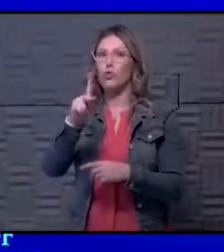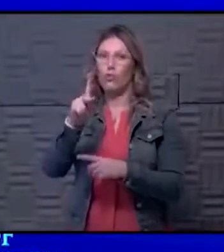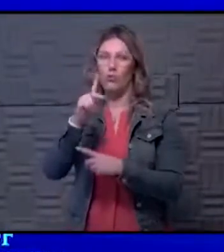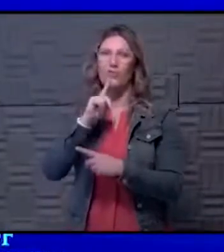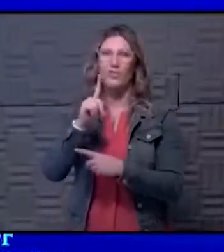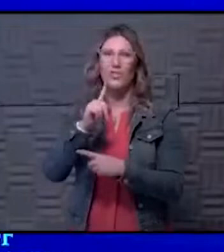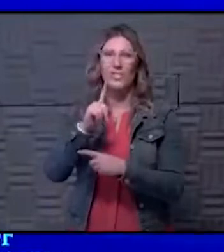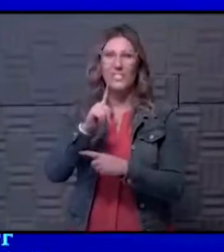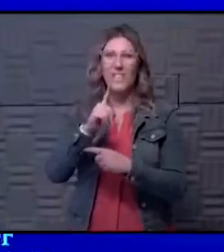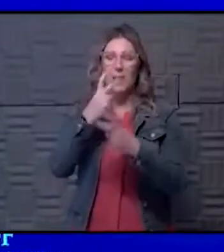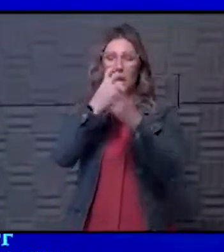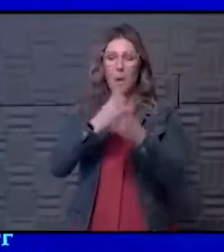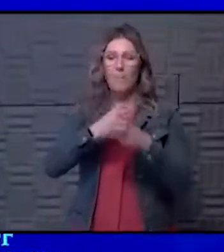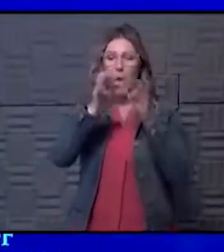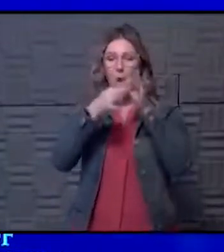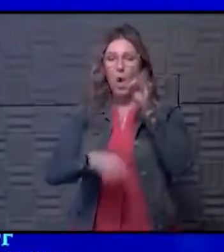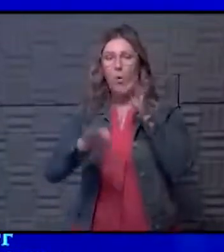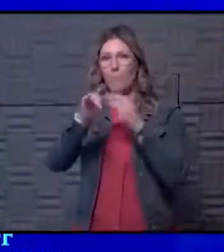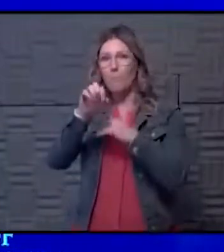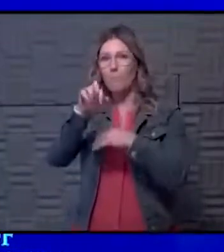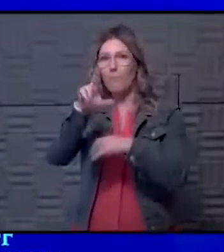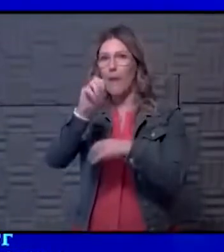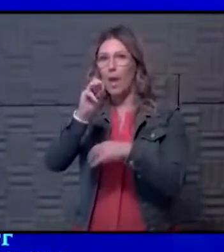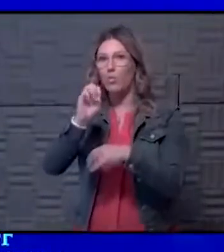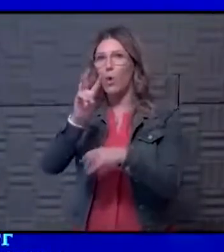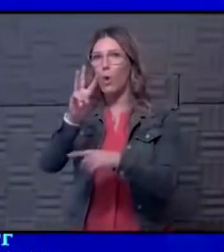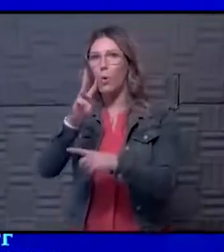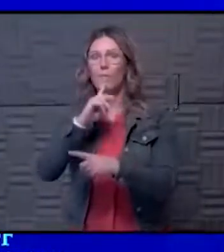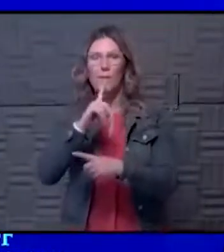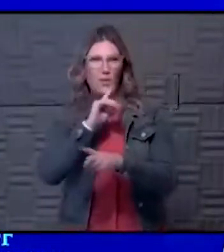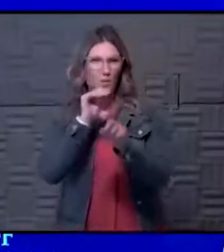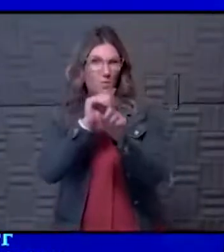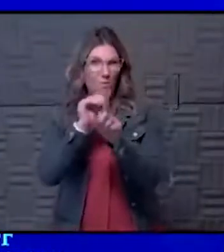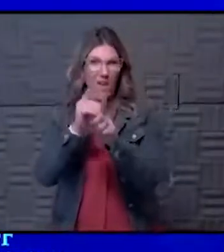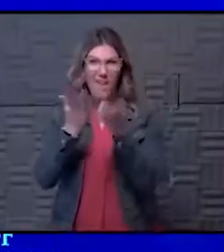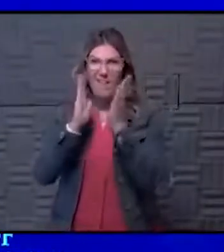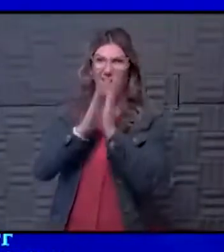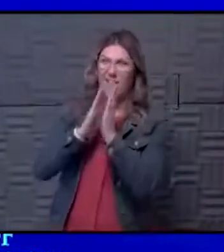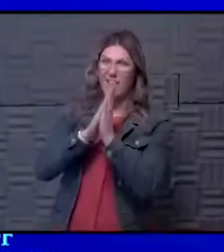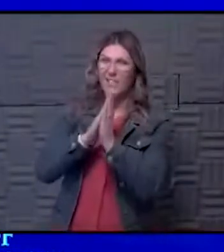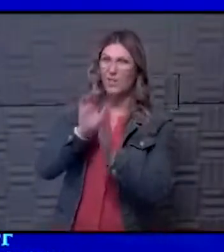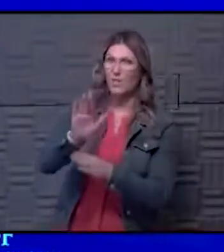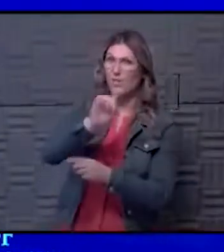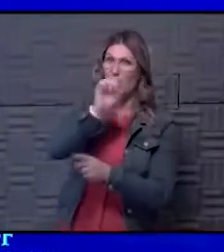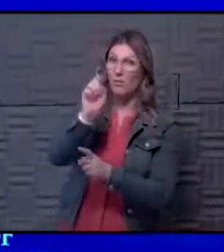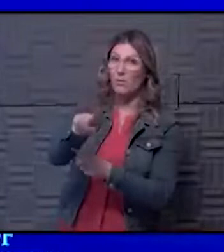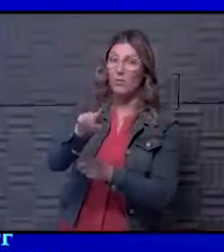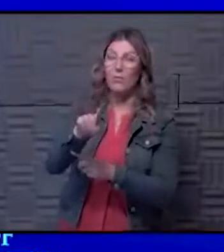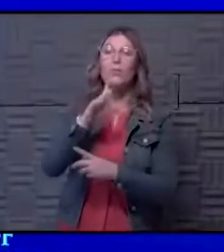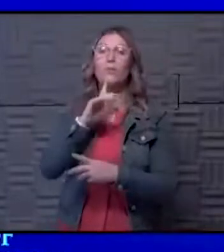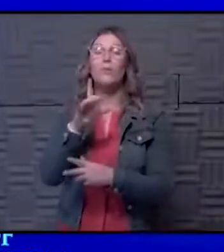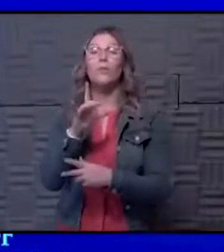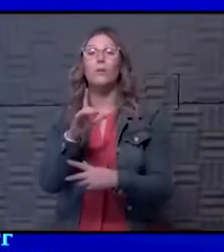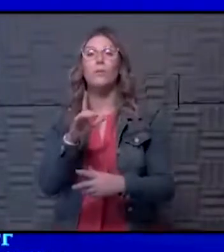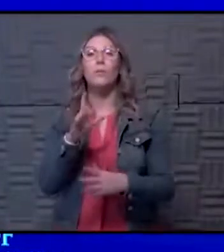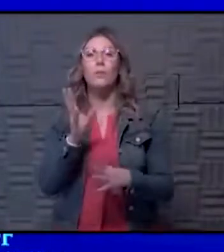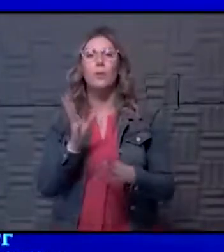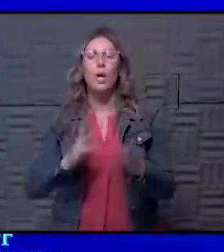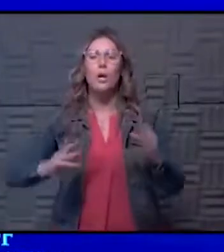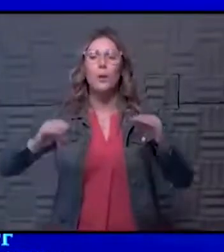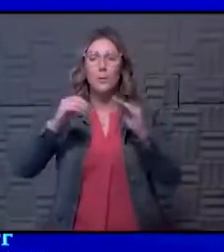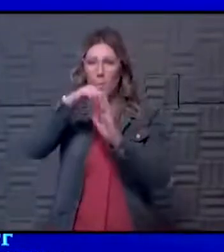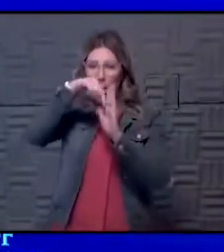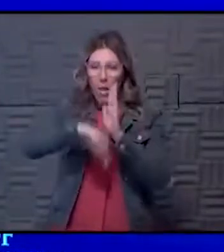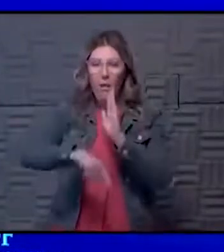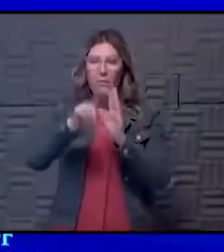ask him that question. So, Dad, you got to tune in tomorrow. Remind me, I'll look at Jill. We're going to remember to ask Dr. McGurk that question because he may have a more in-depth answer than I